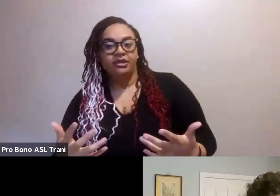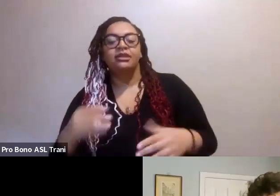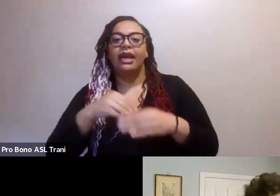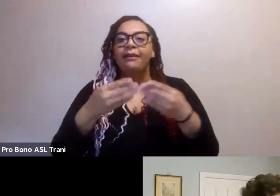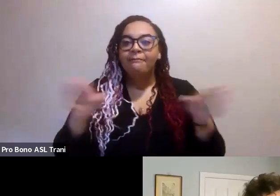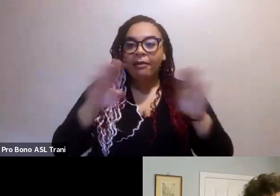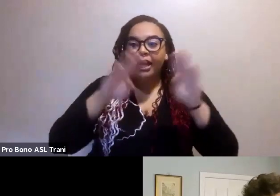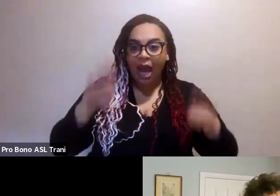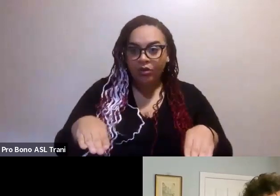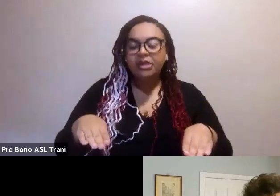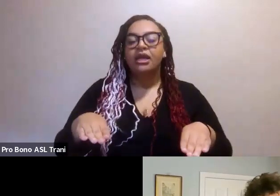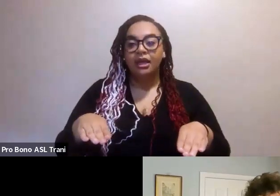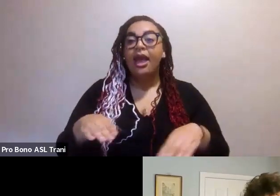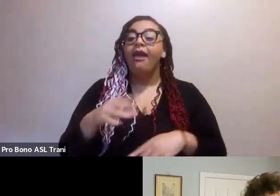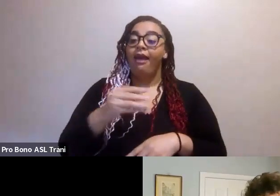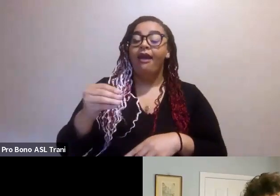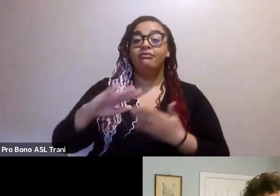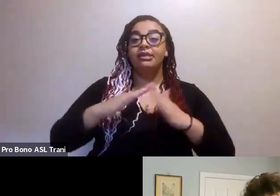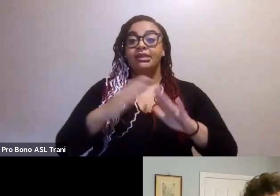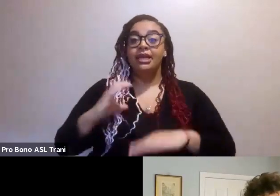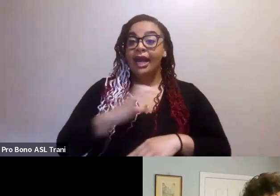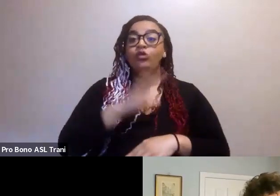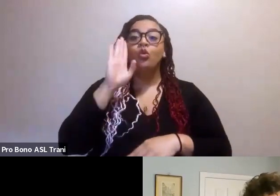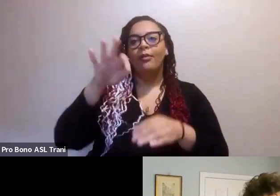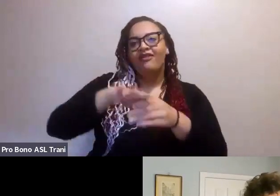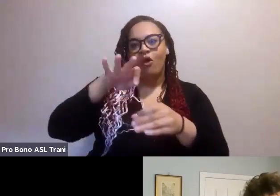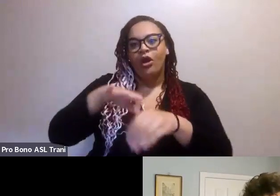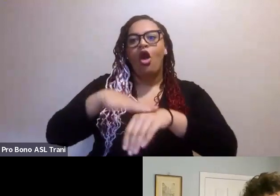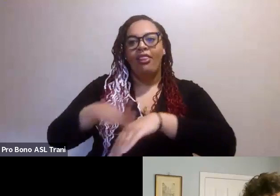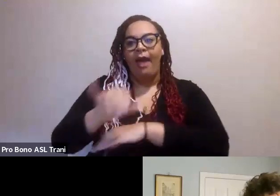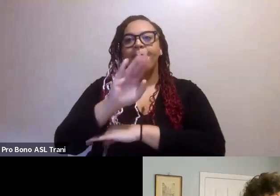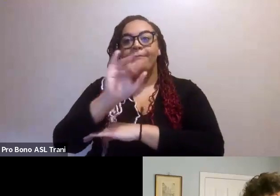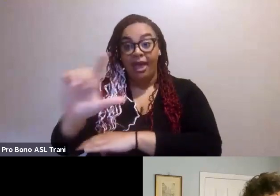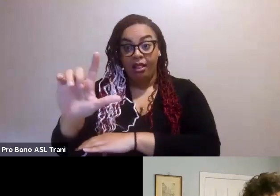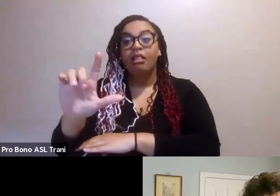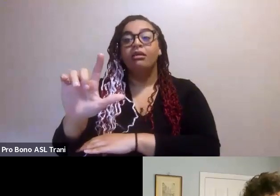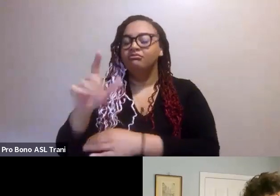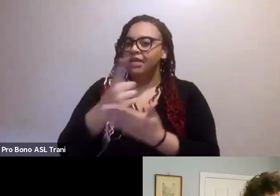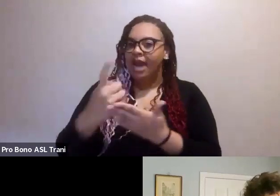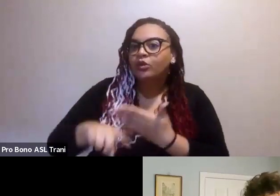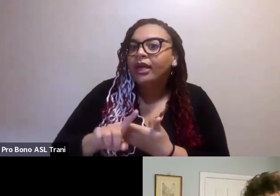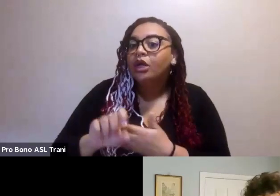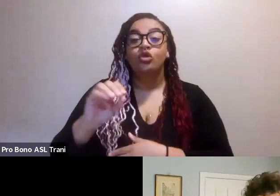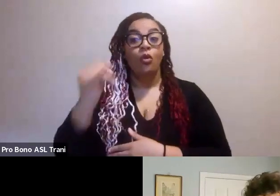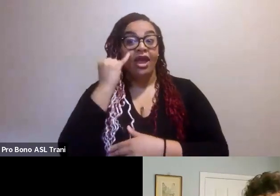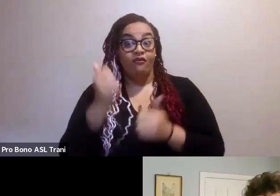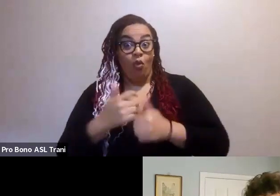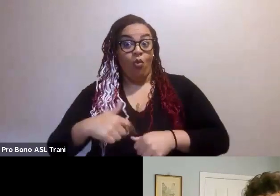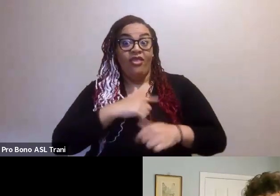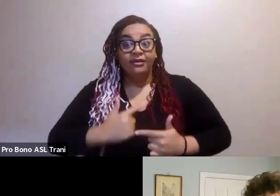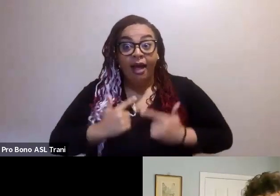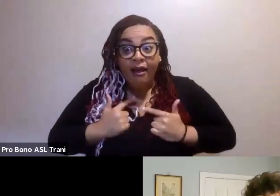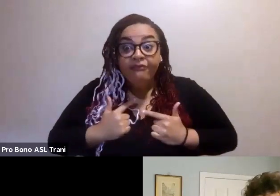accommodation. And the city council will be voting on that bill as soon as next week. So if you're with us live, you